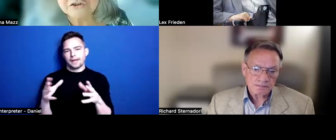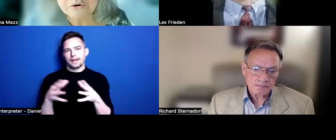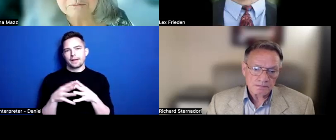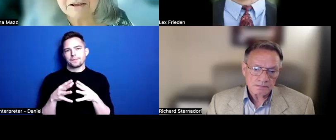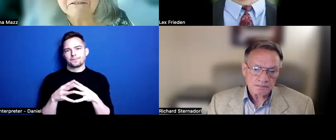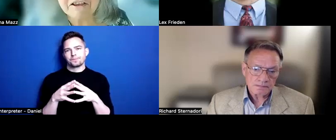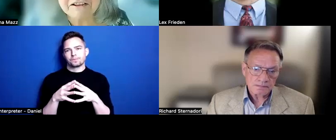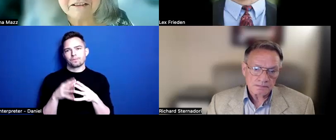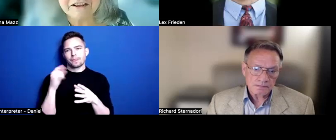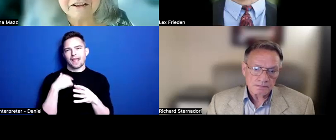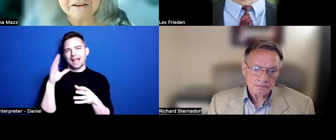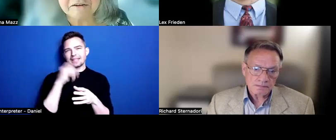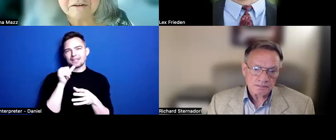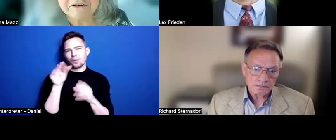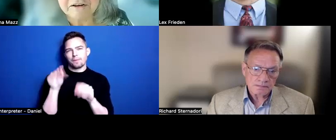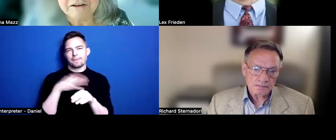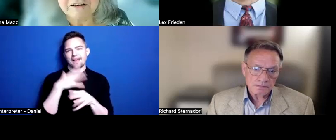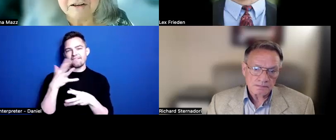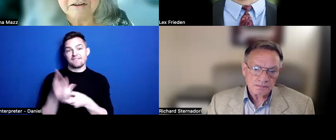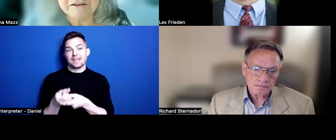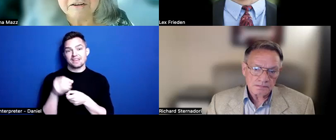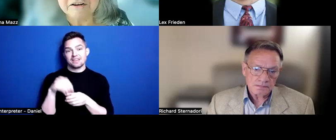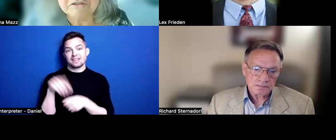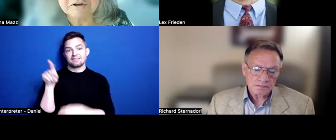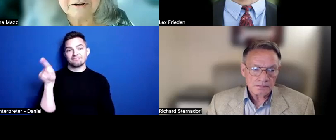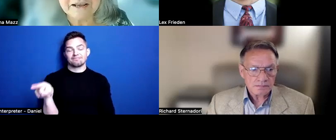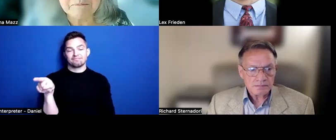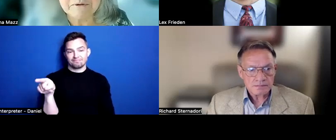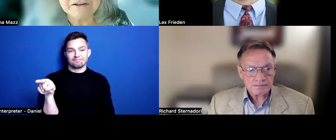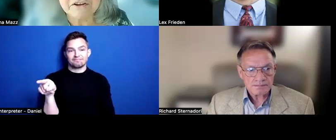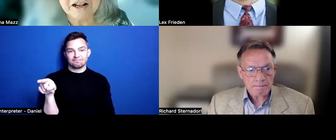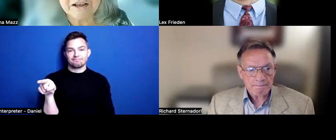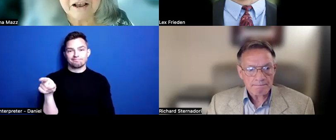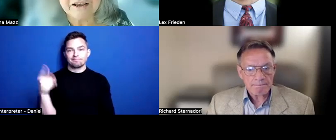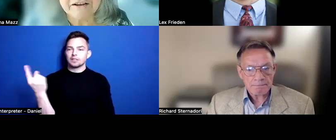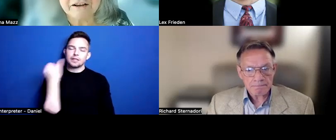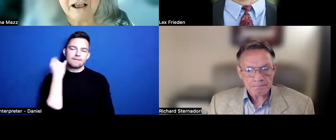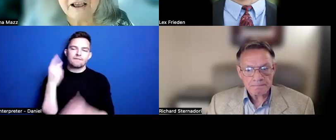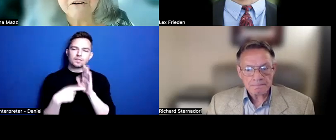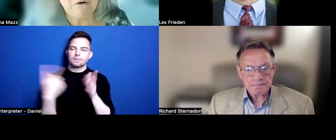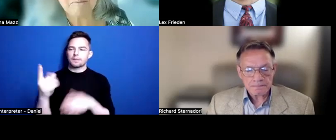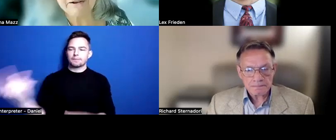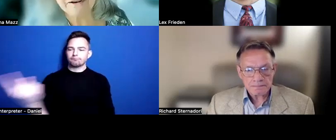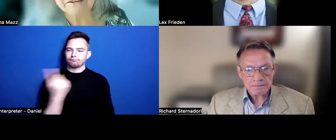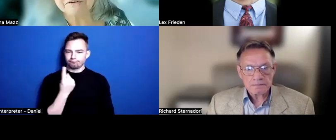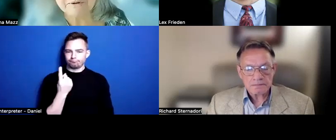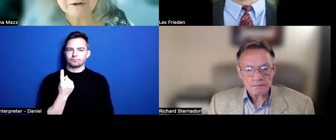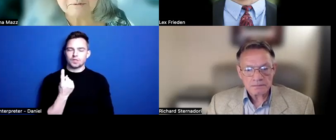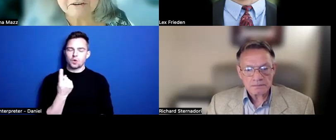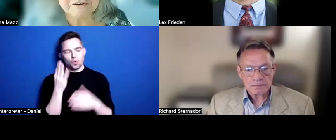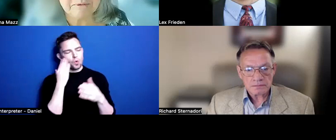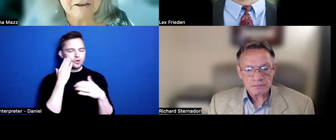I guess I just don't put my faith in you know, if somebody came to me and said, I know all